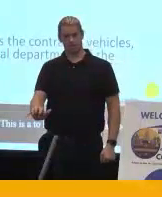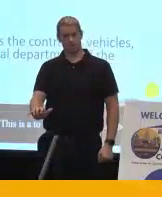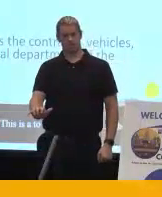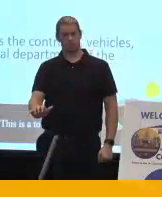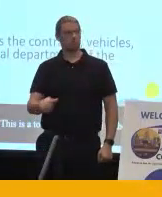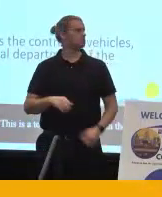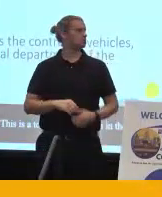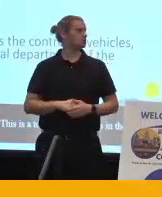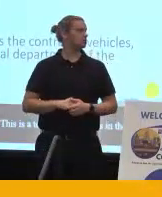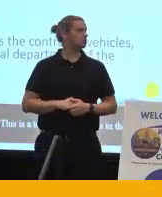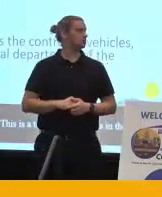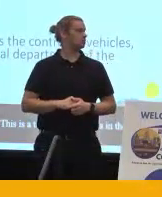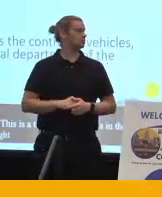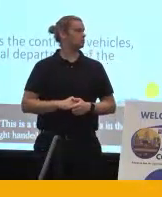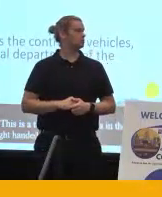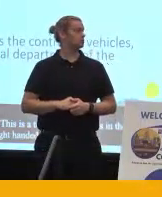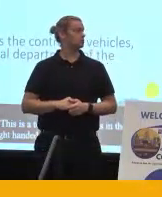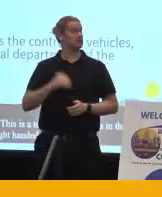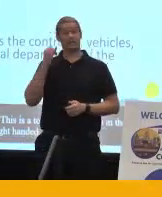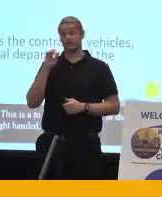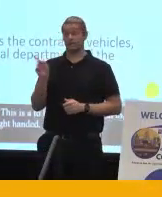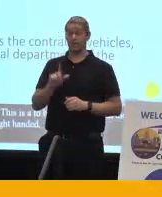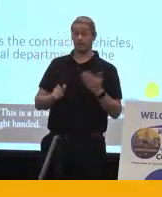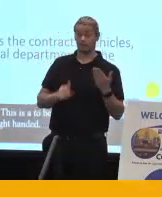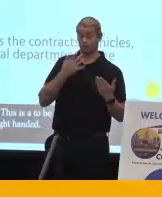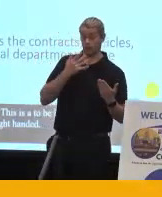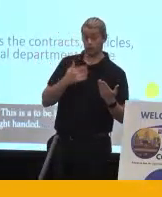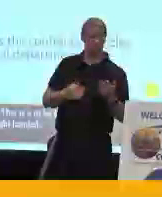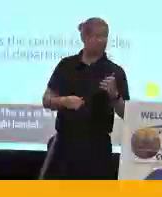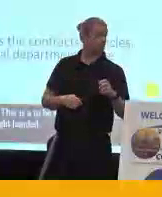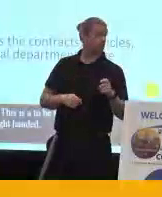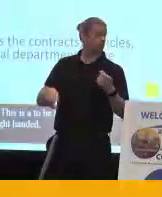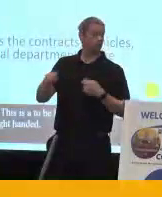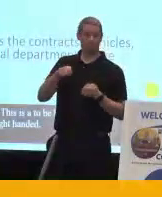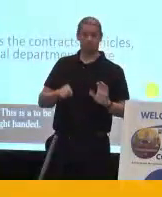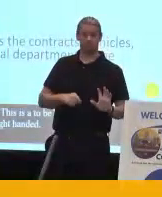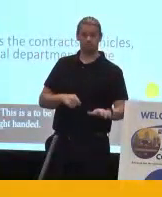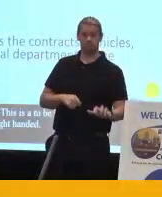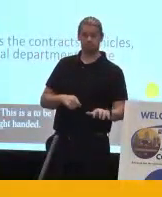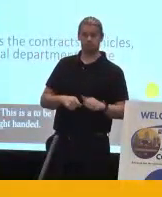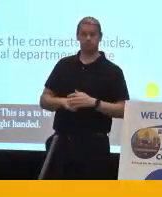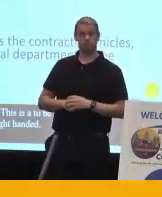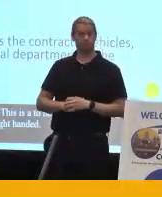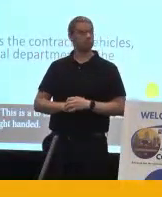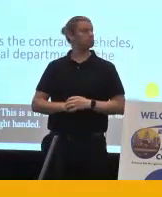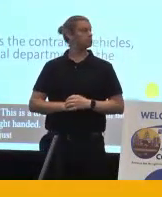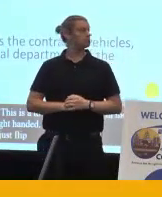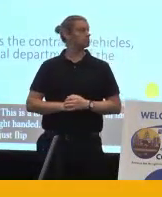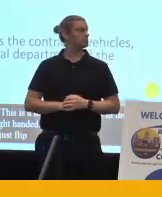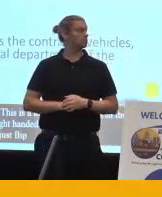thumb. If they're typing left-handed, you just flip it around with the hand wrist rest on the other